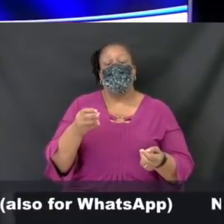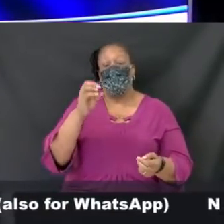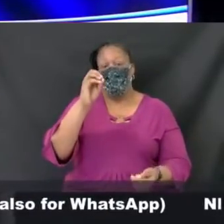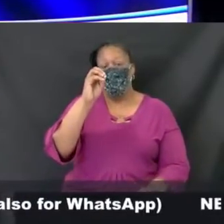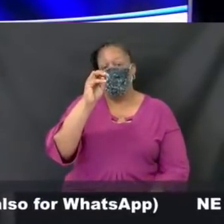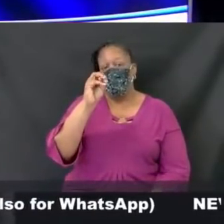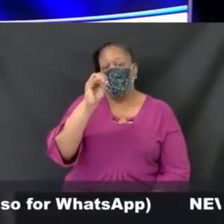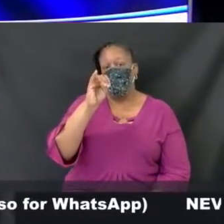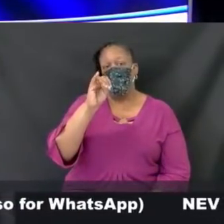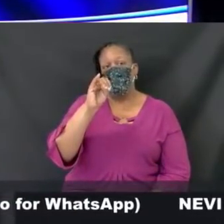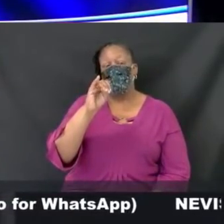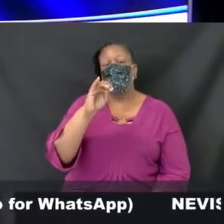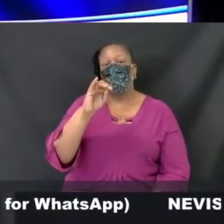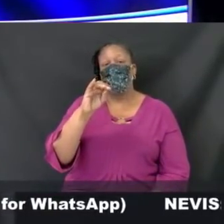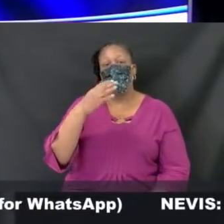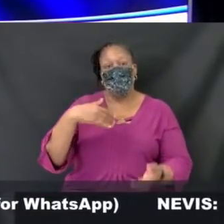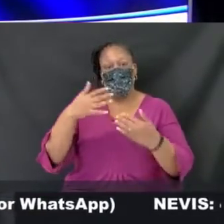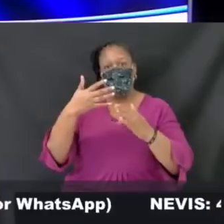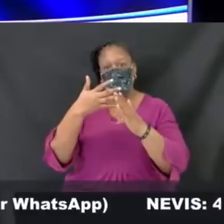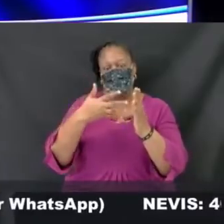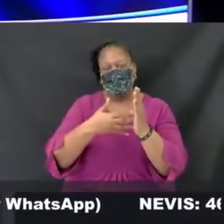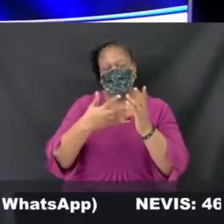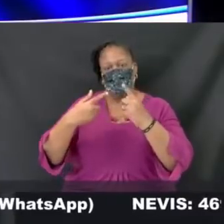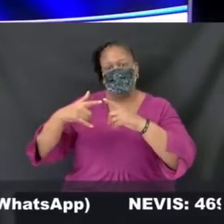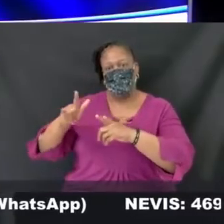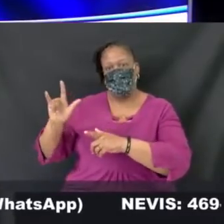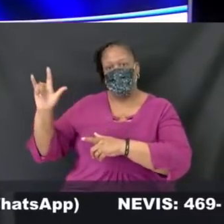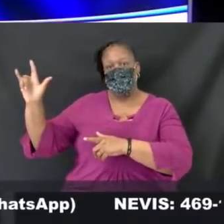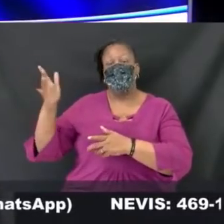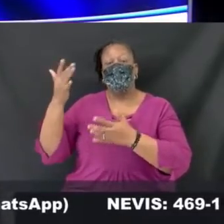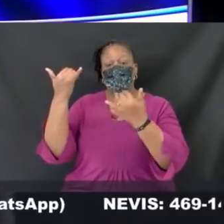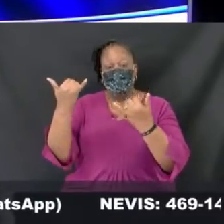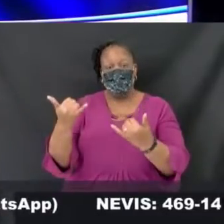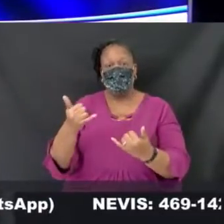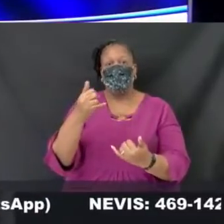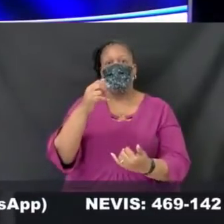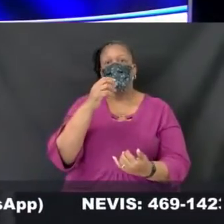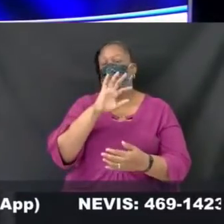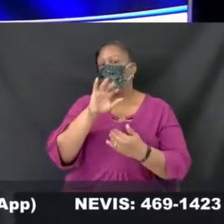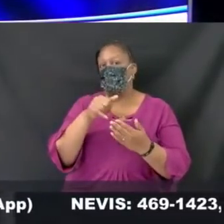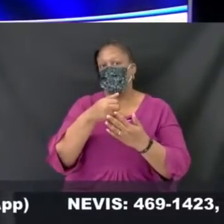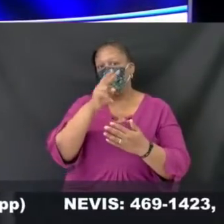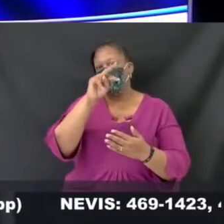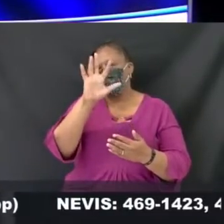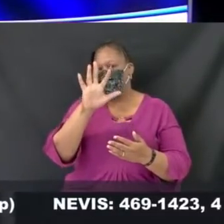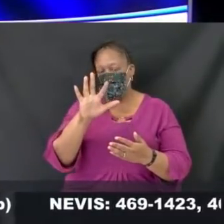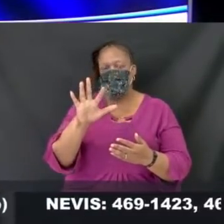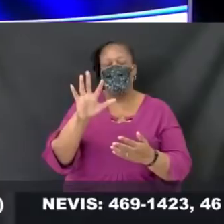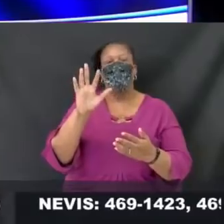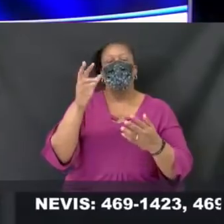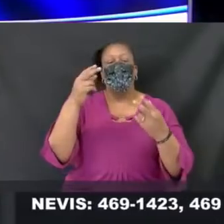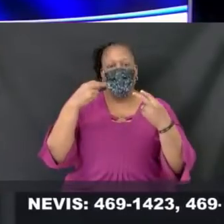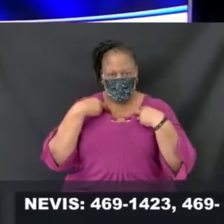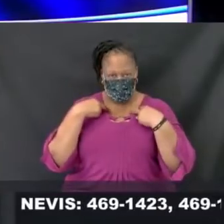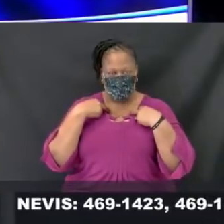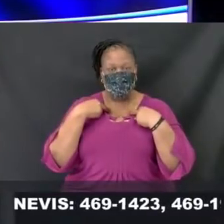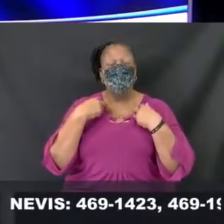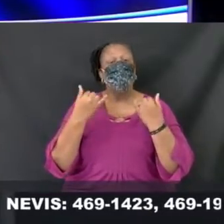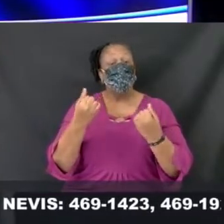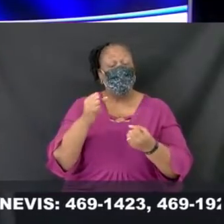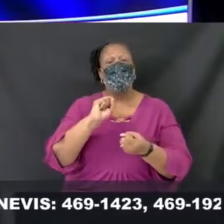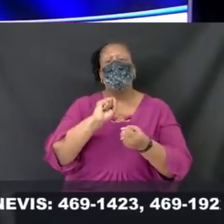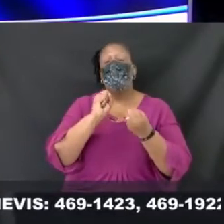woods. We ask that you continue on the current path of good